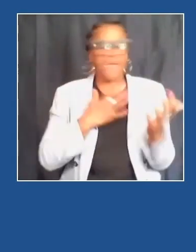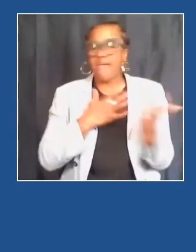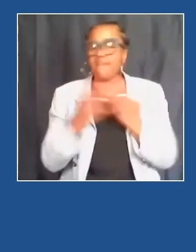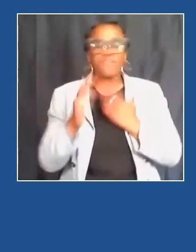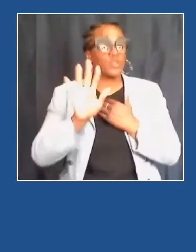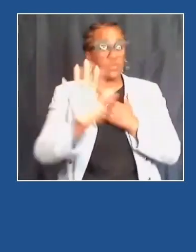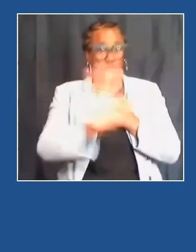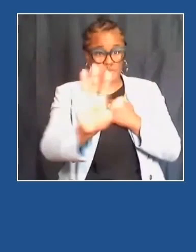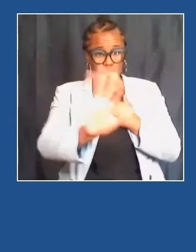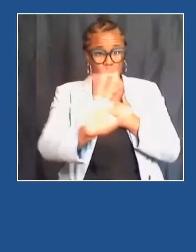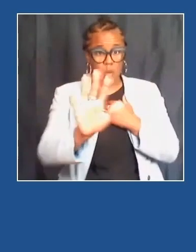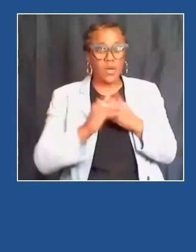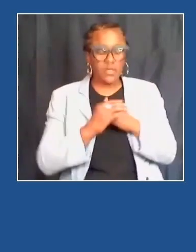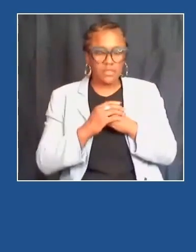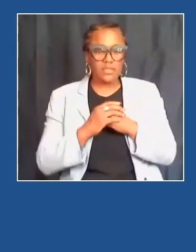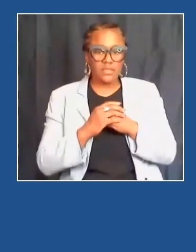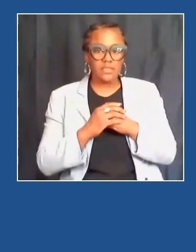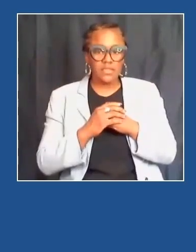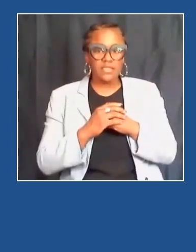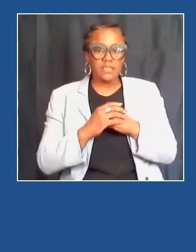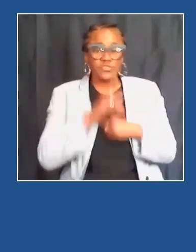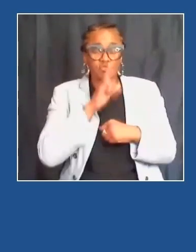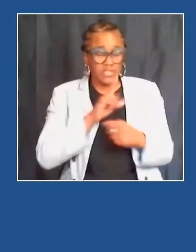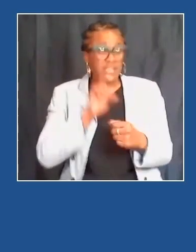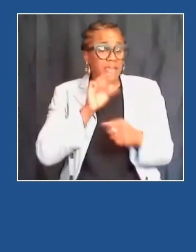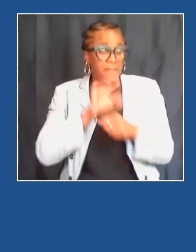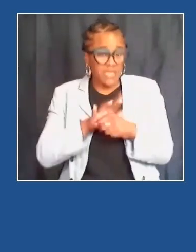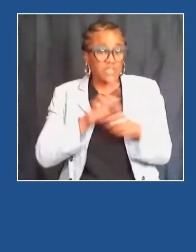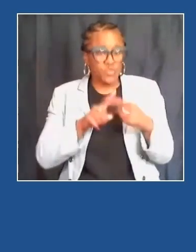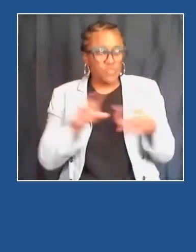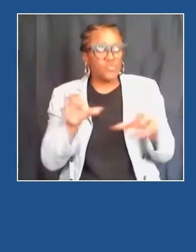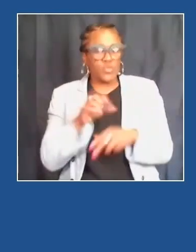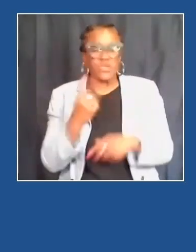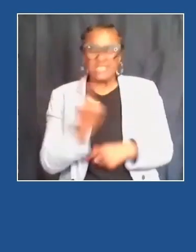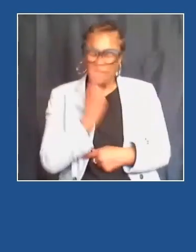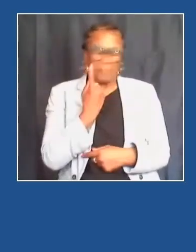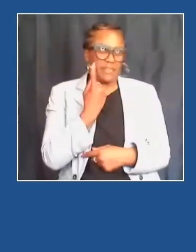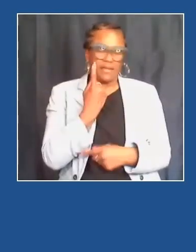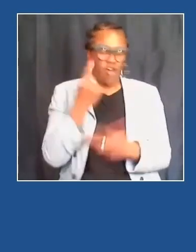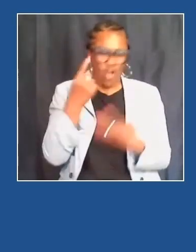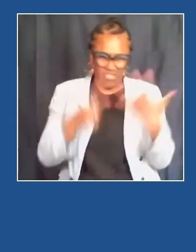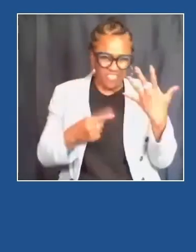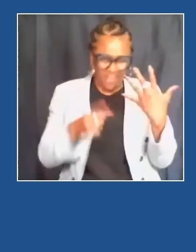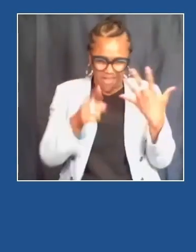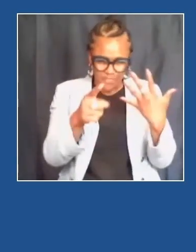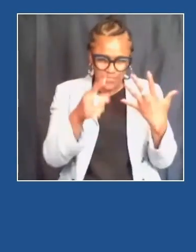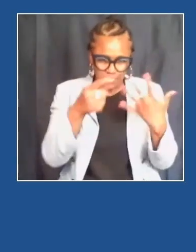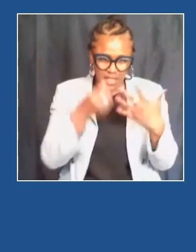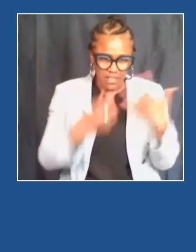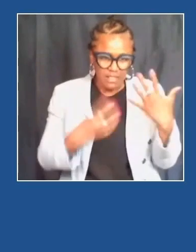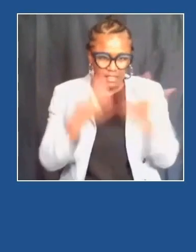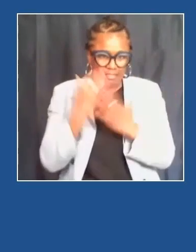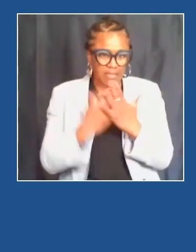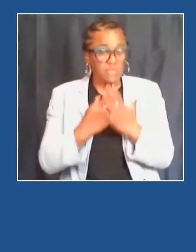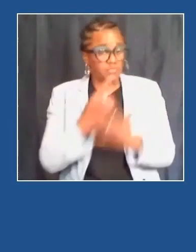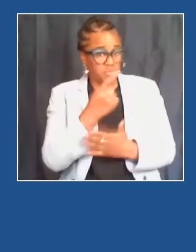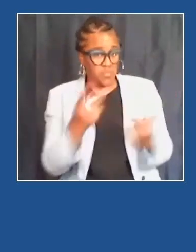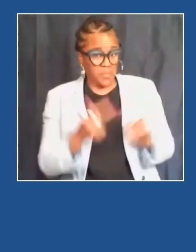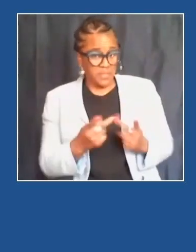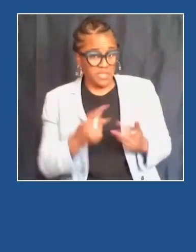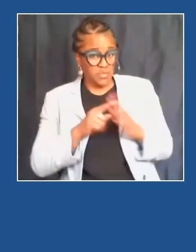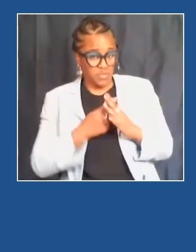be, to really get committed to doing something on this list. So that's one place to start.